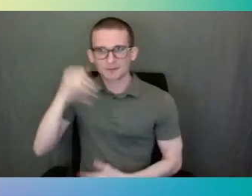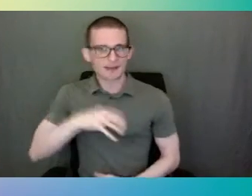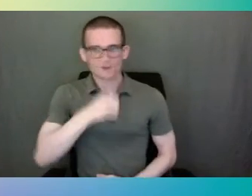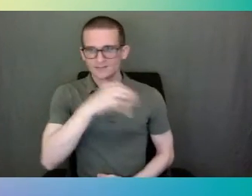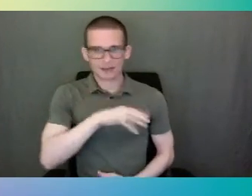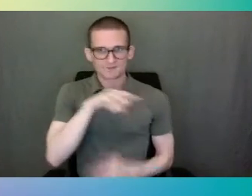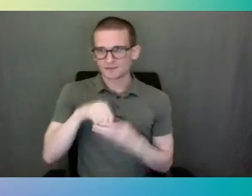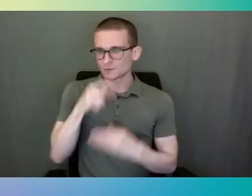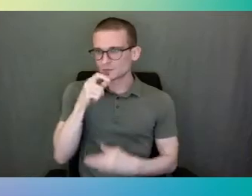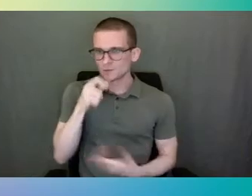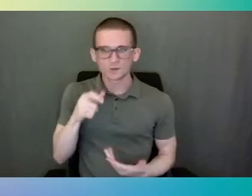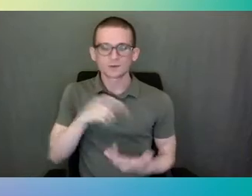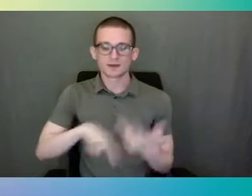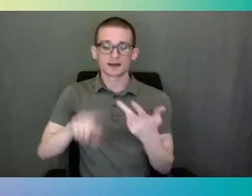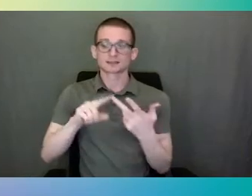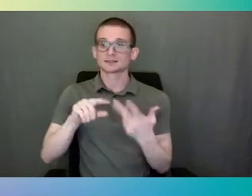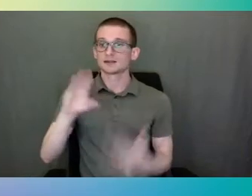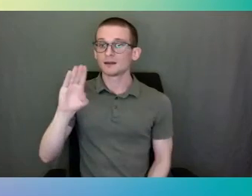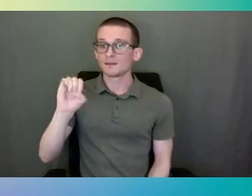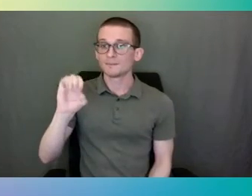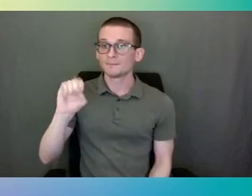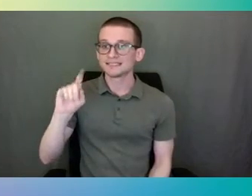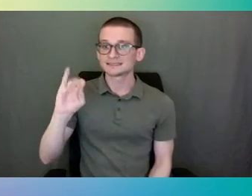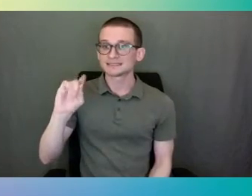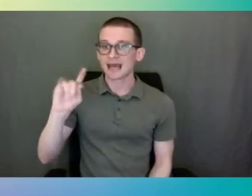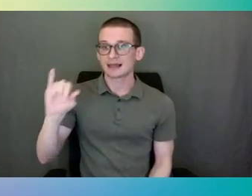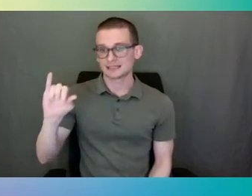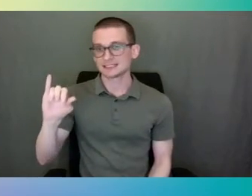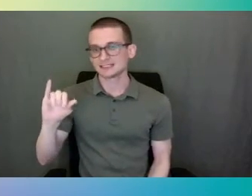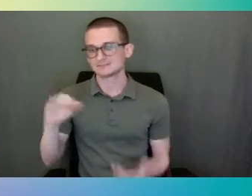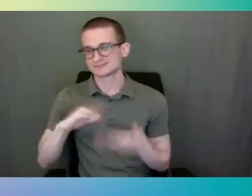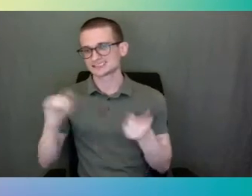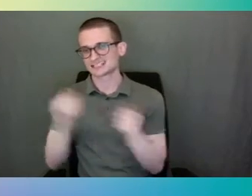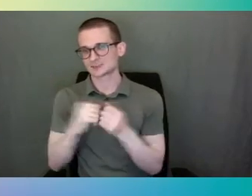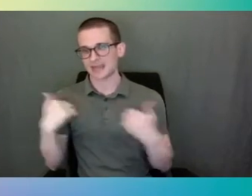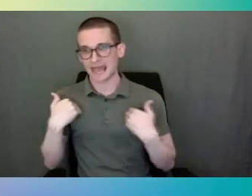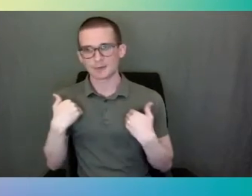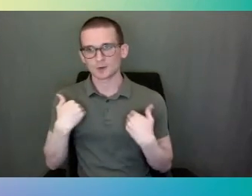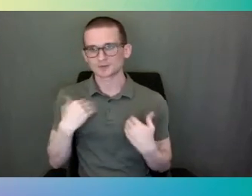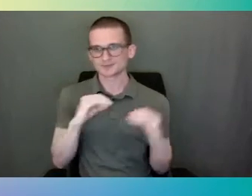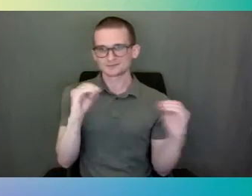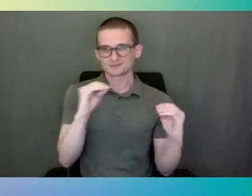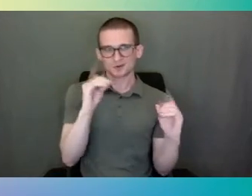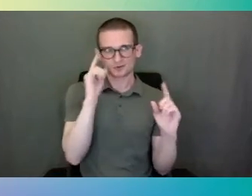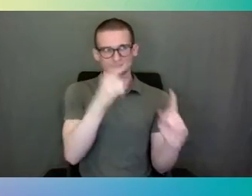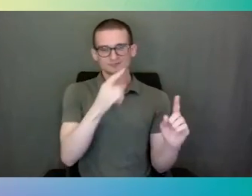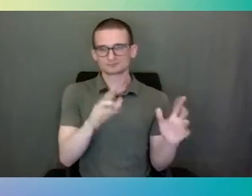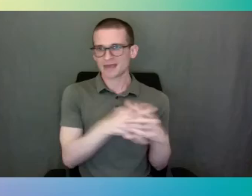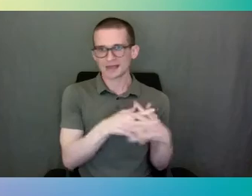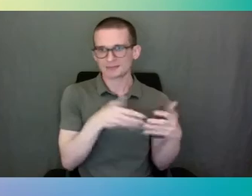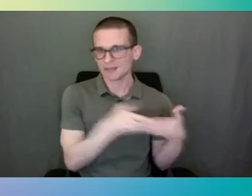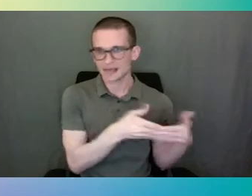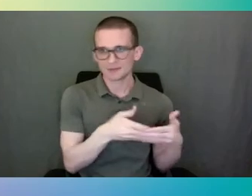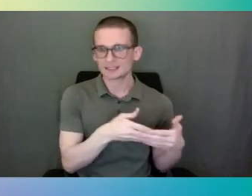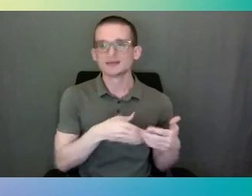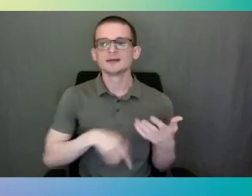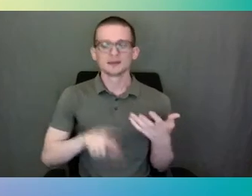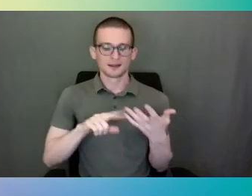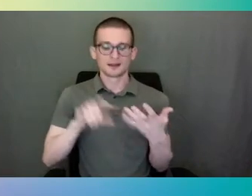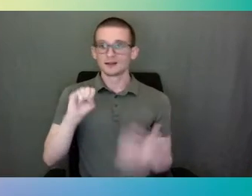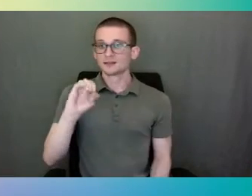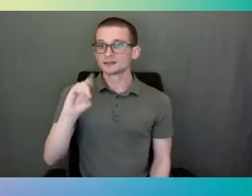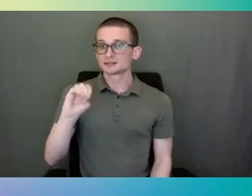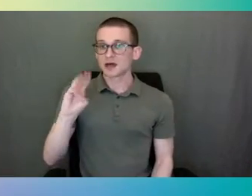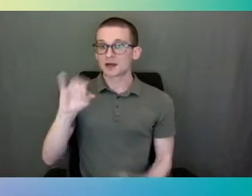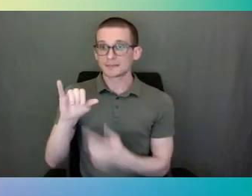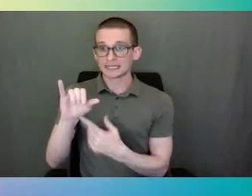not procreative sex. The next one is sodomy. Sodomy is any non-procreative sex.